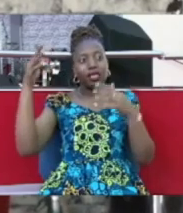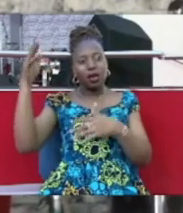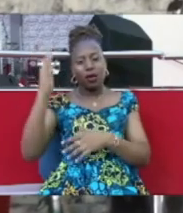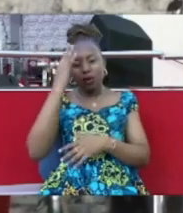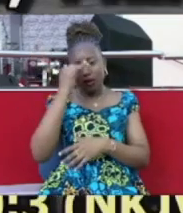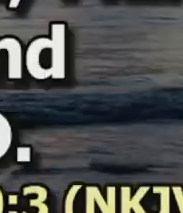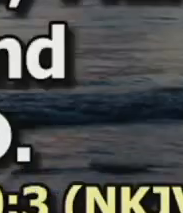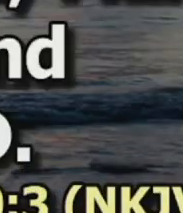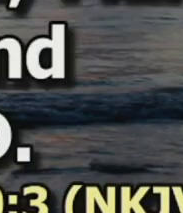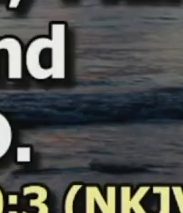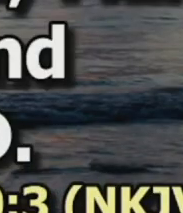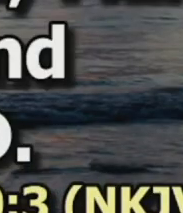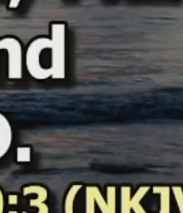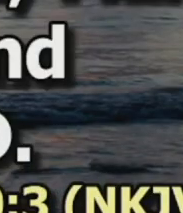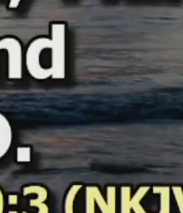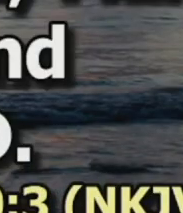what he has done. He